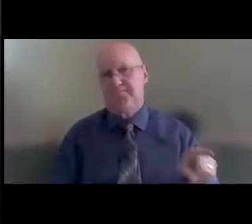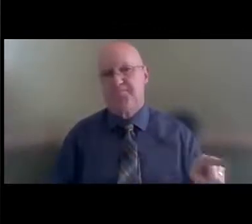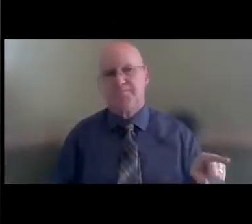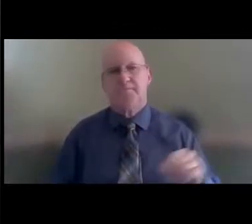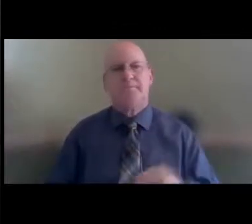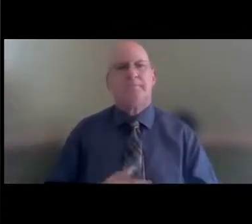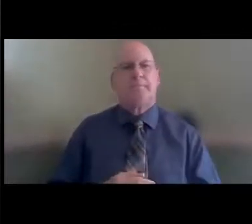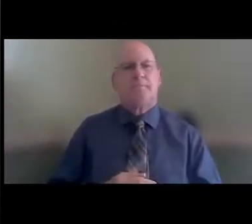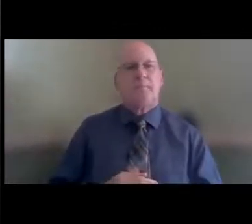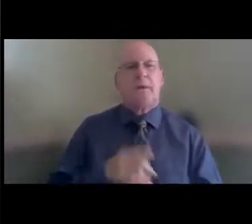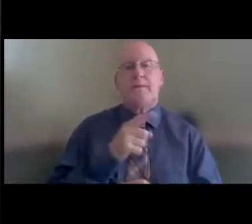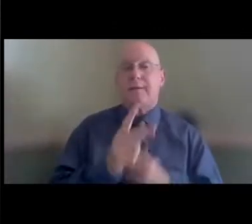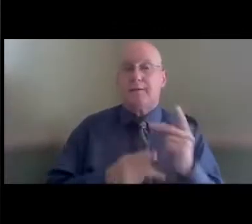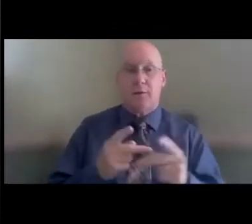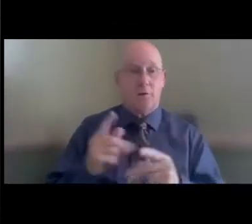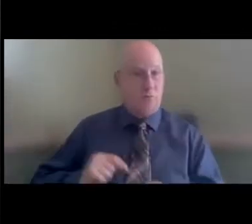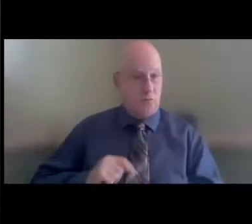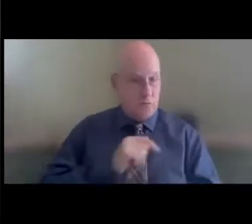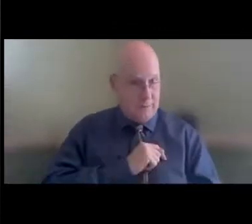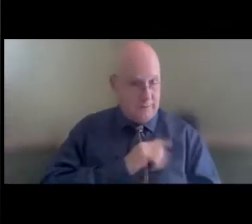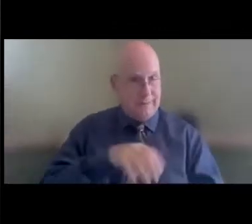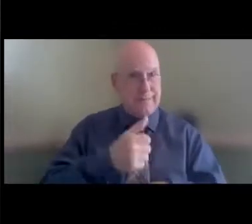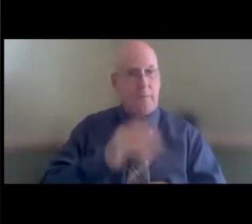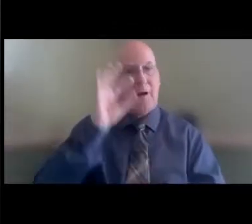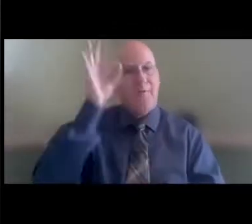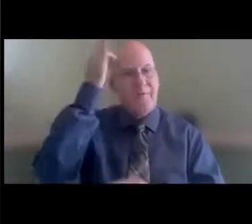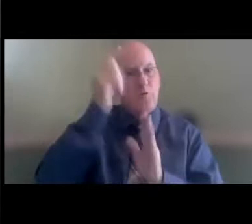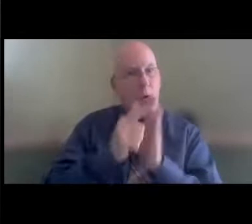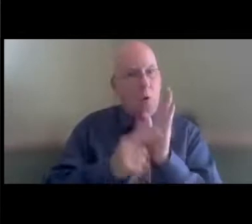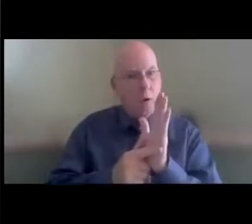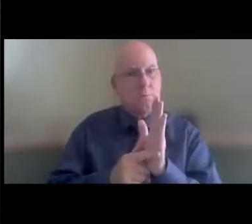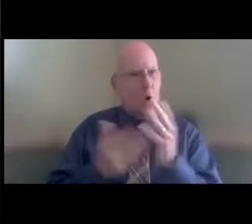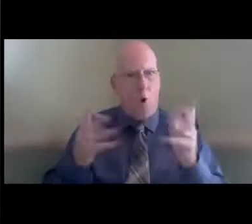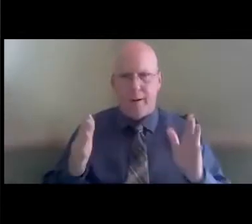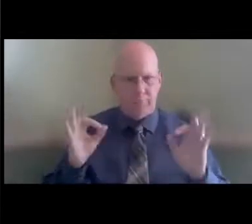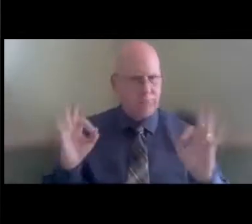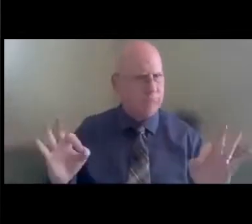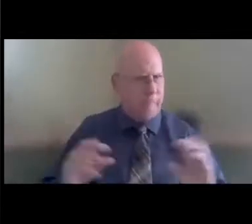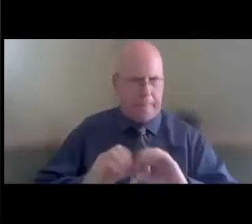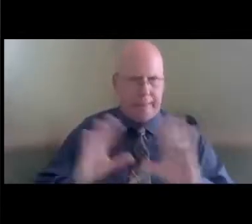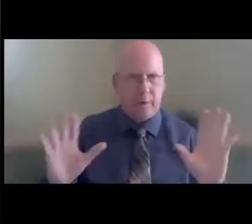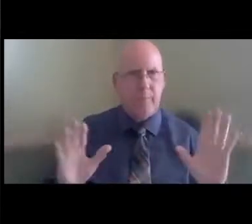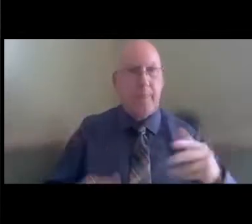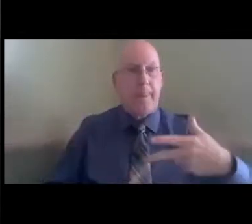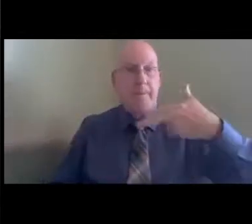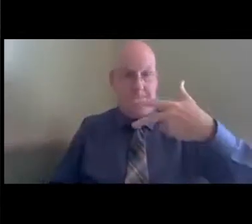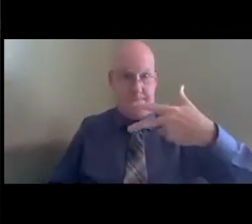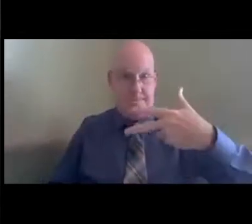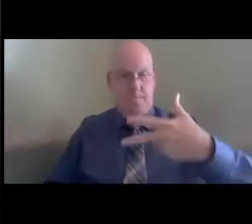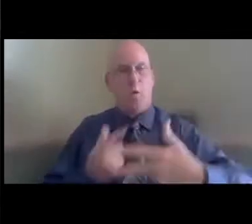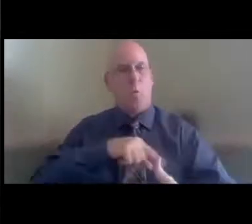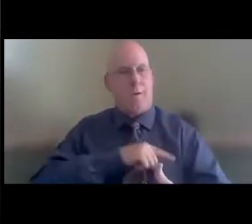of trusts are set out in the federal law, in federal statute. There are 3 that would qualify